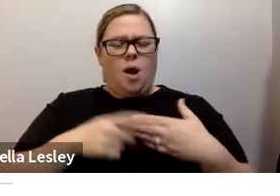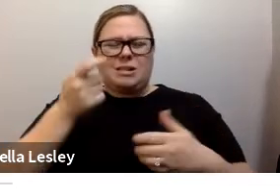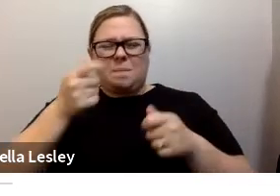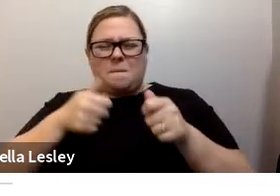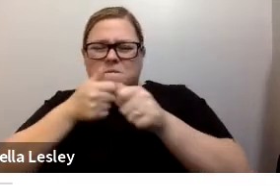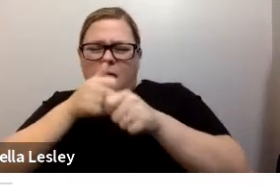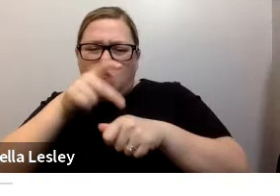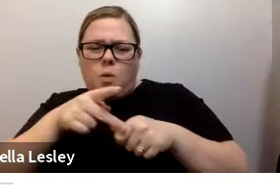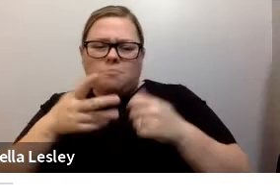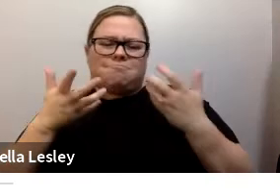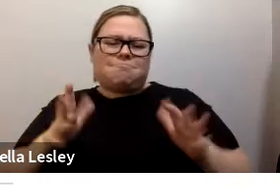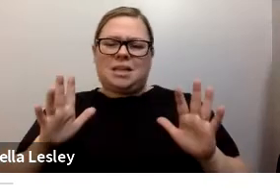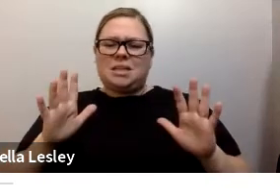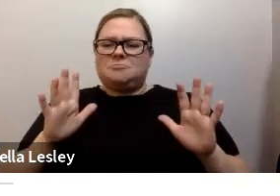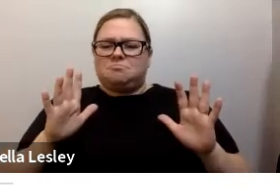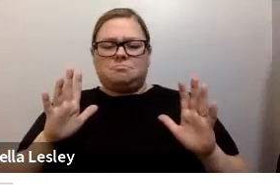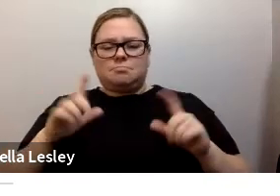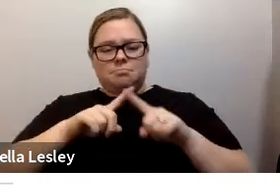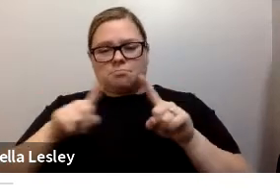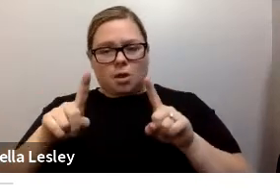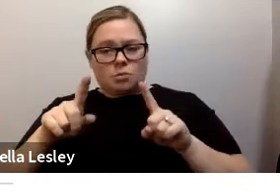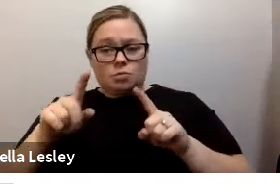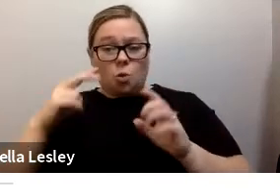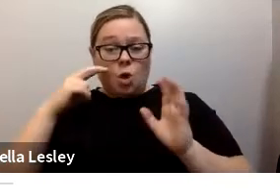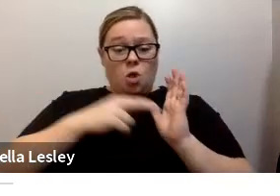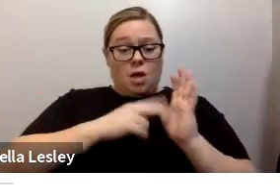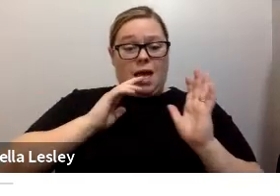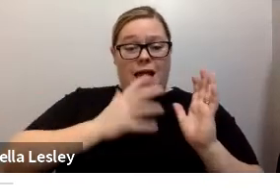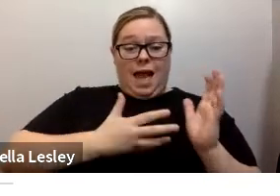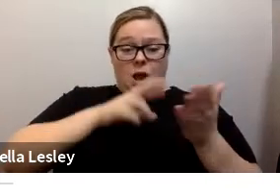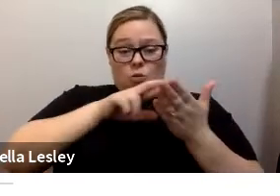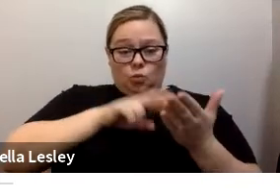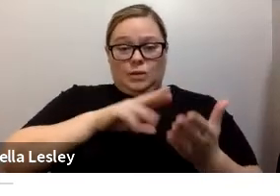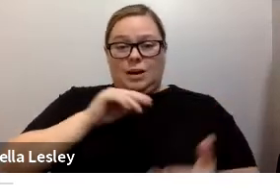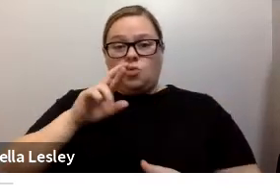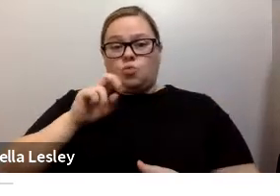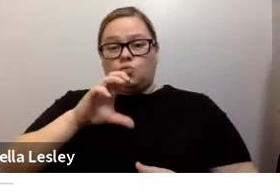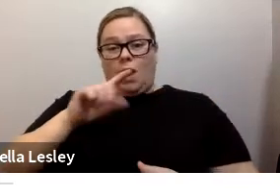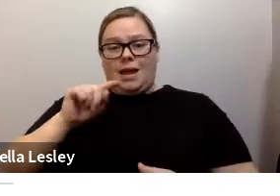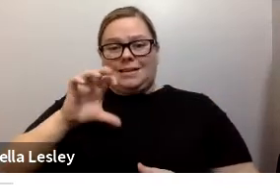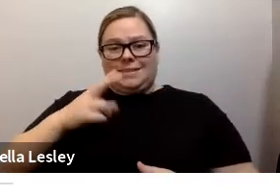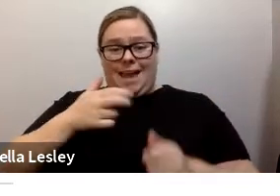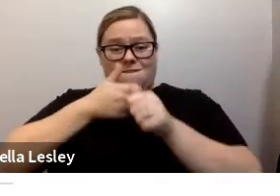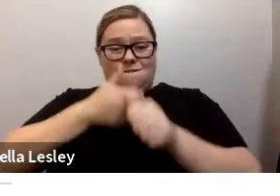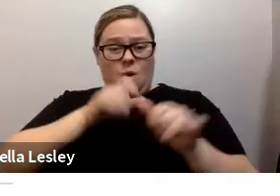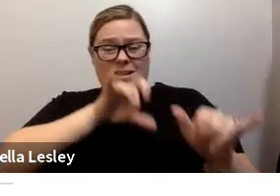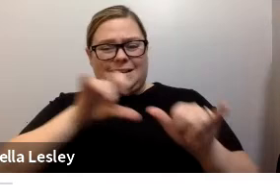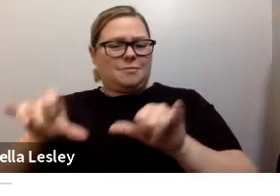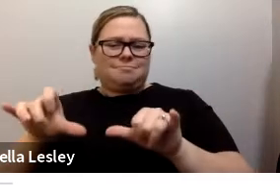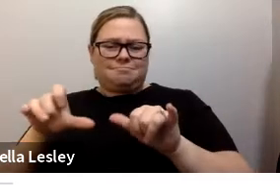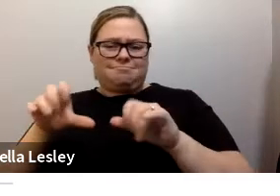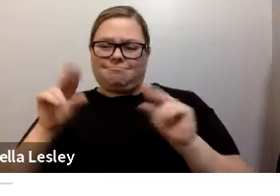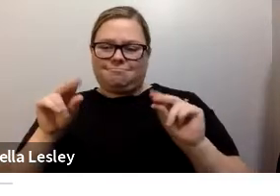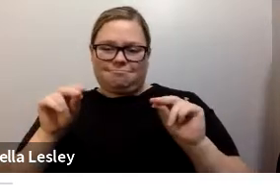And I don't think we can really look at our research in RECTech as following that same practice anymore.